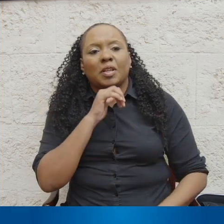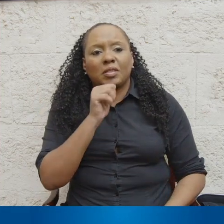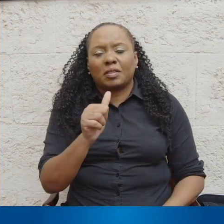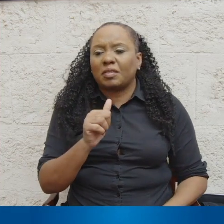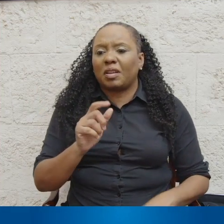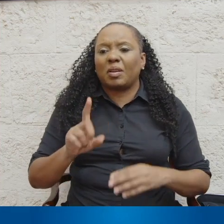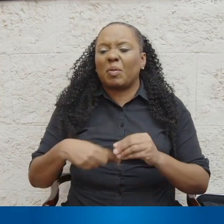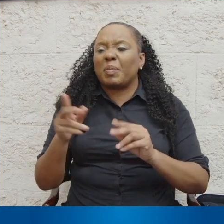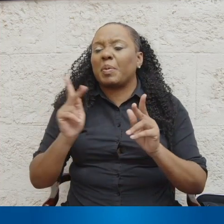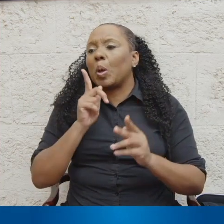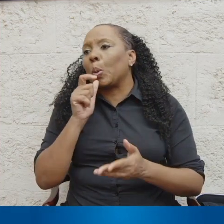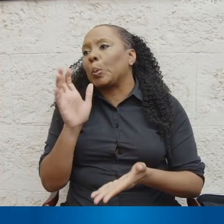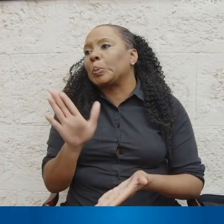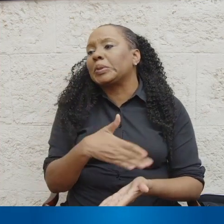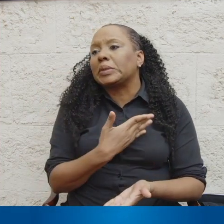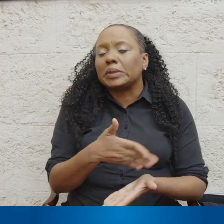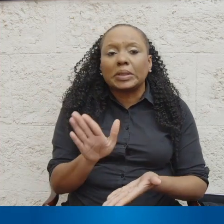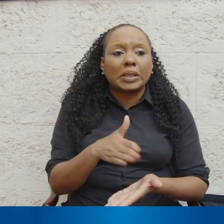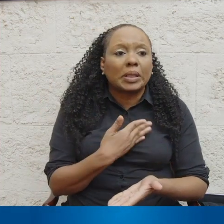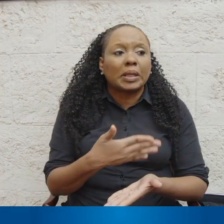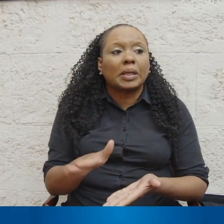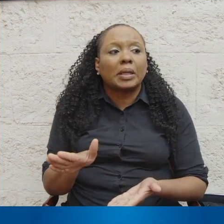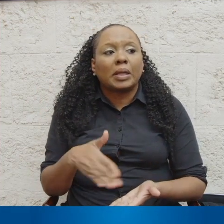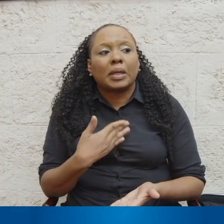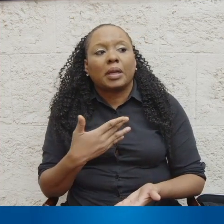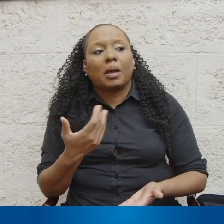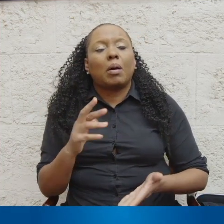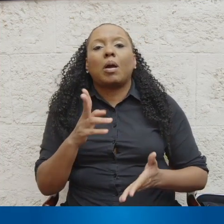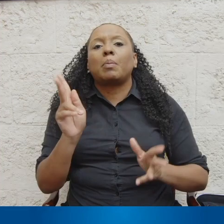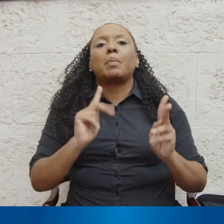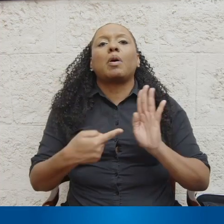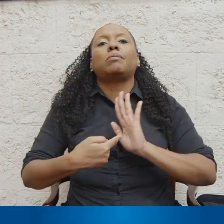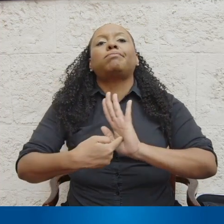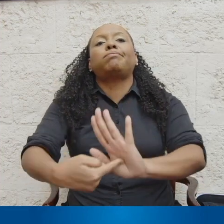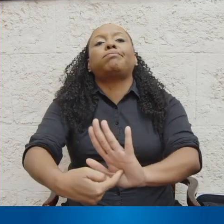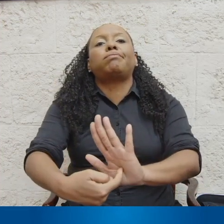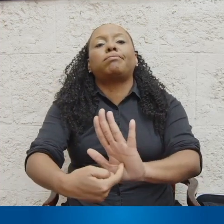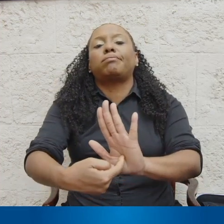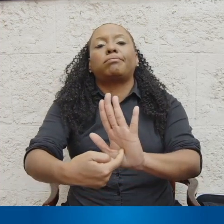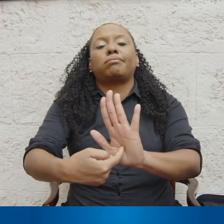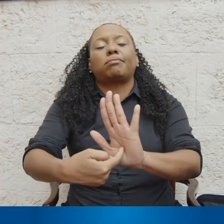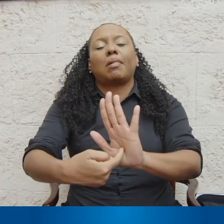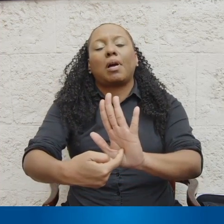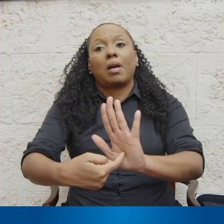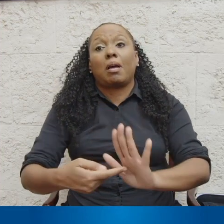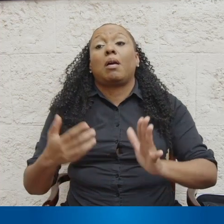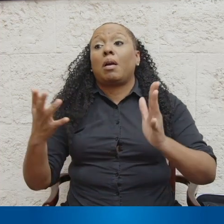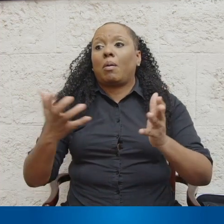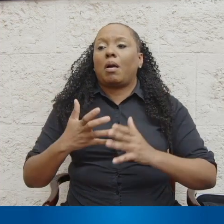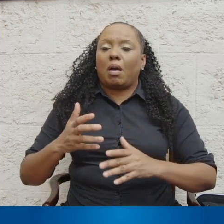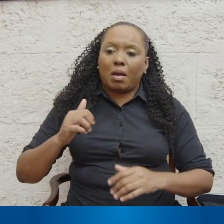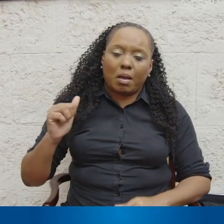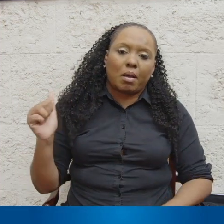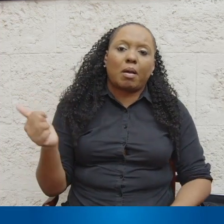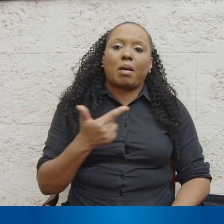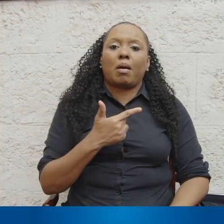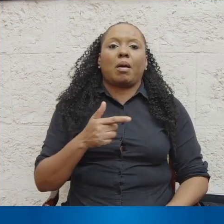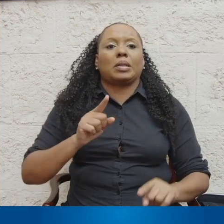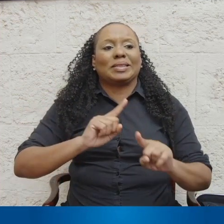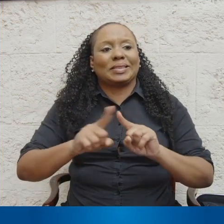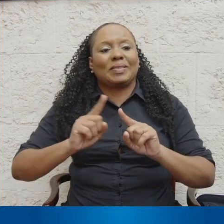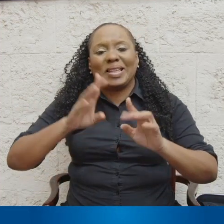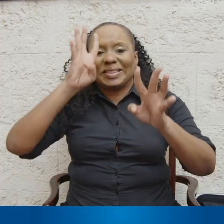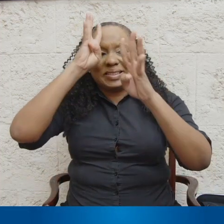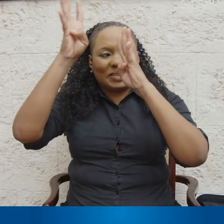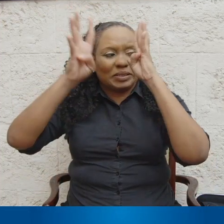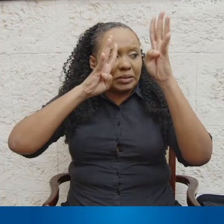who sing. It's not just about those who are at the forefront. Again, but we're bringing along all of the cultural and artistic sector to